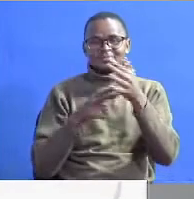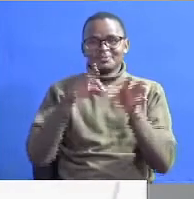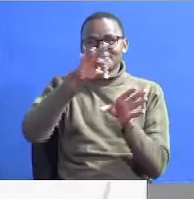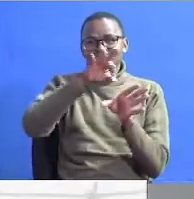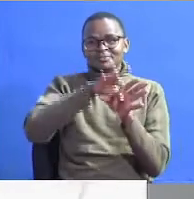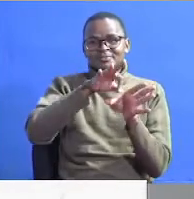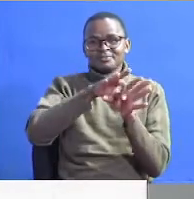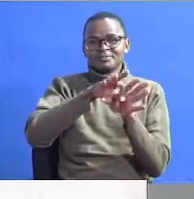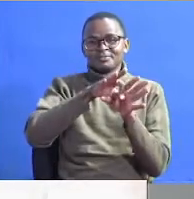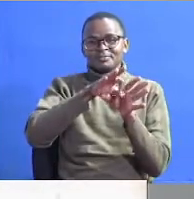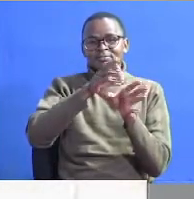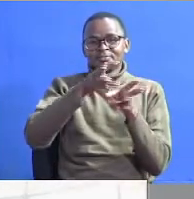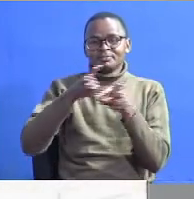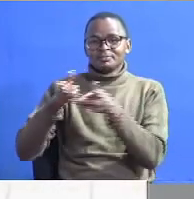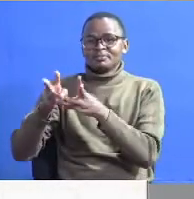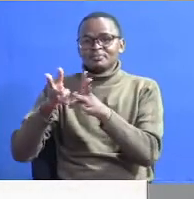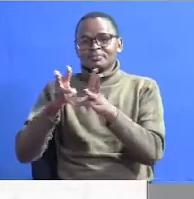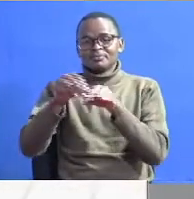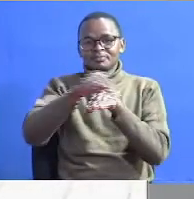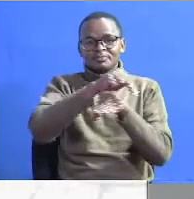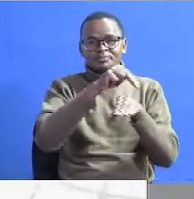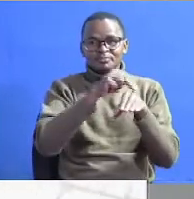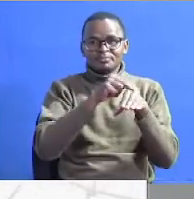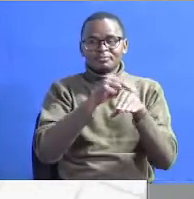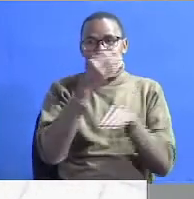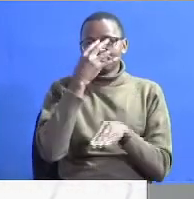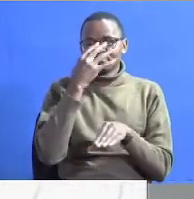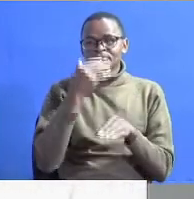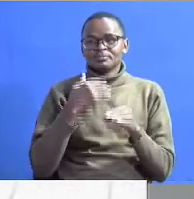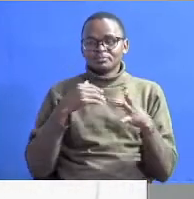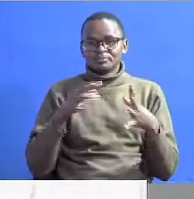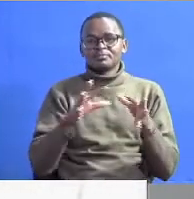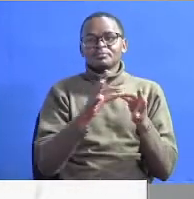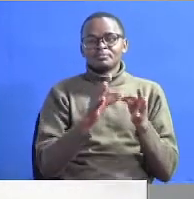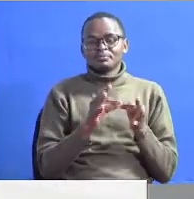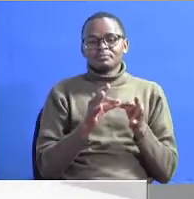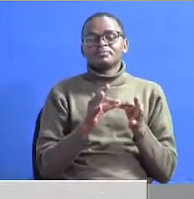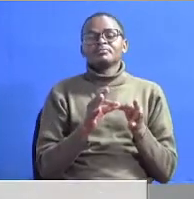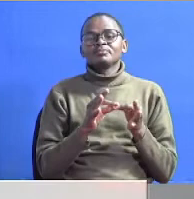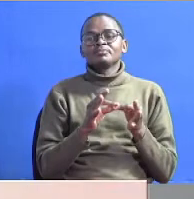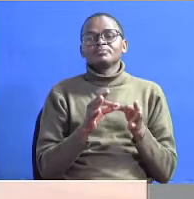voting pattern of the nation, William Ruto received at least